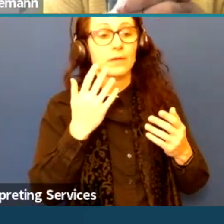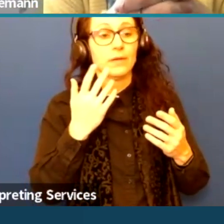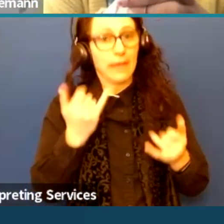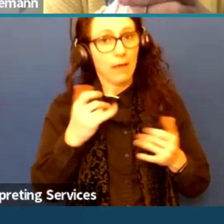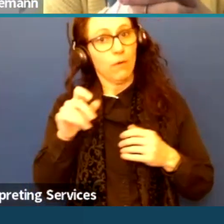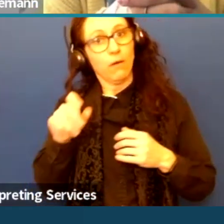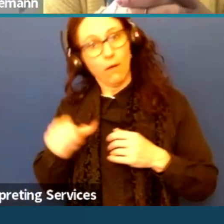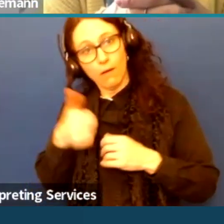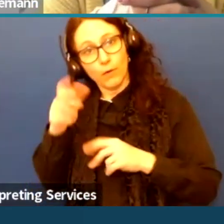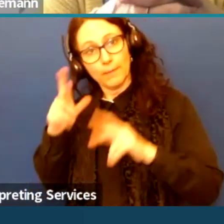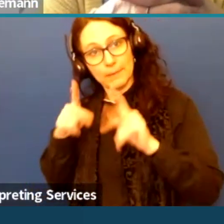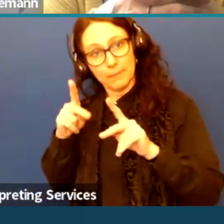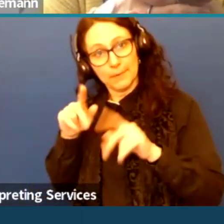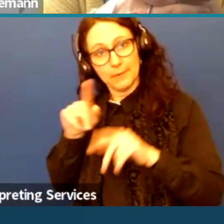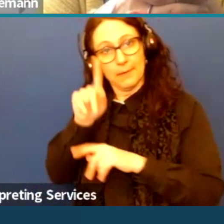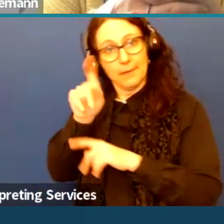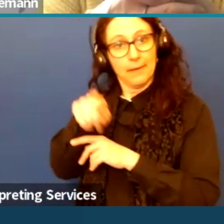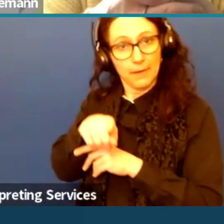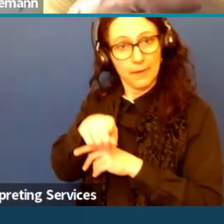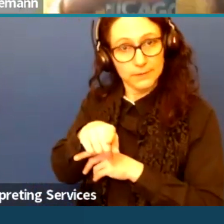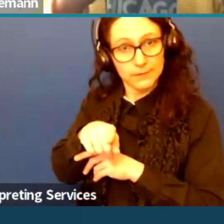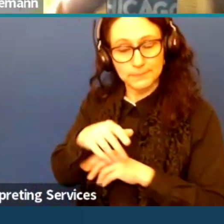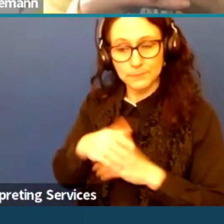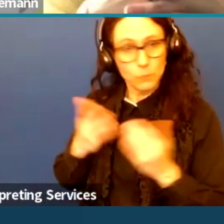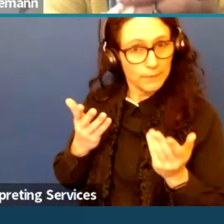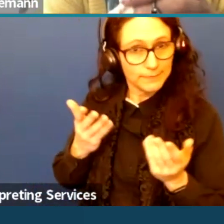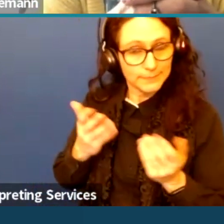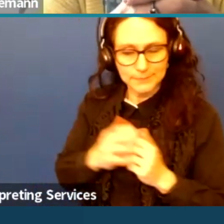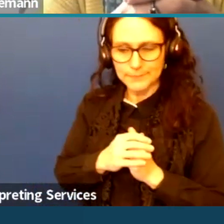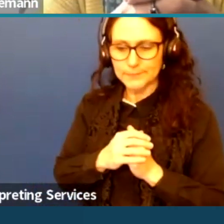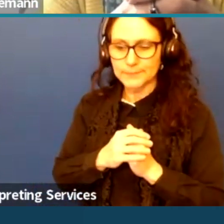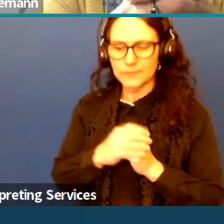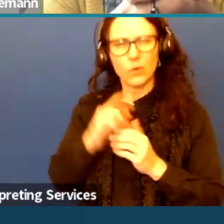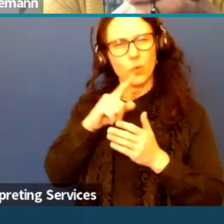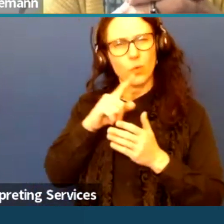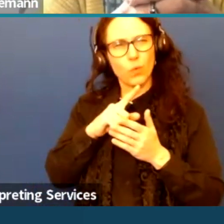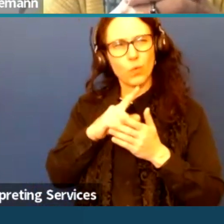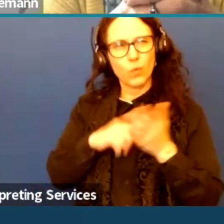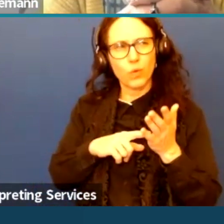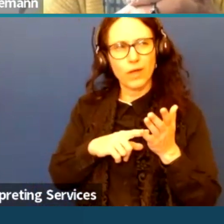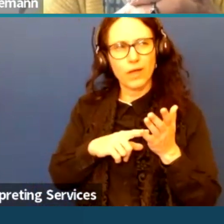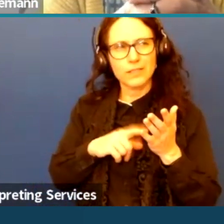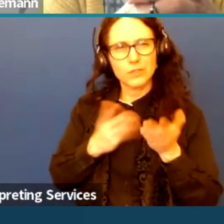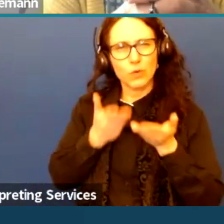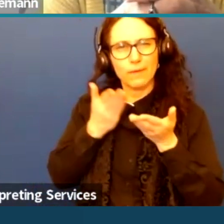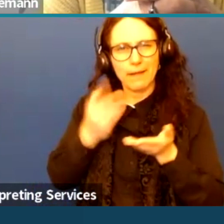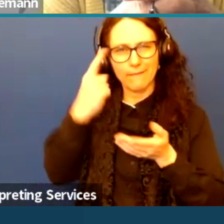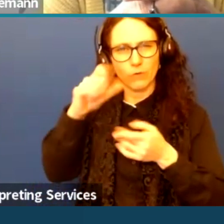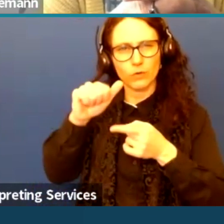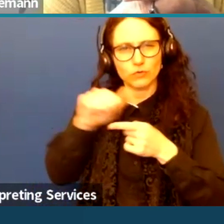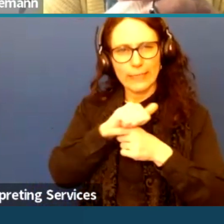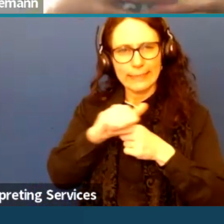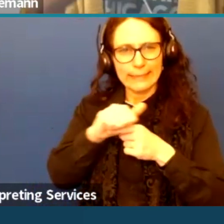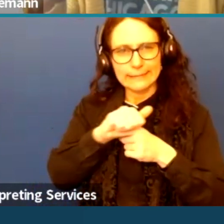other people about what practices you recommend to effectively train their customer-facing service. So I'm hearing you say